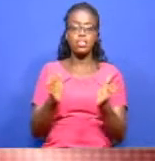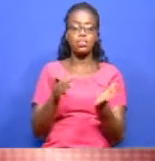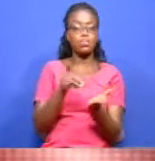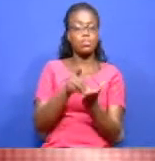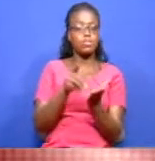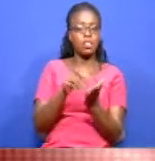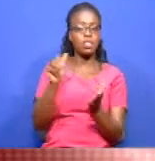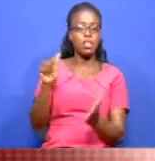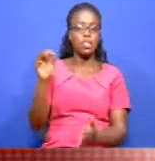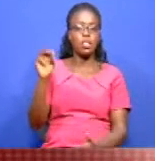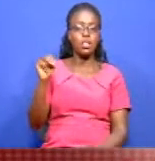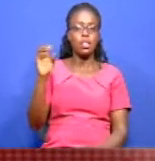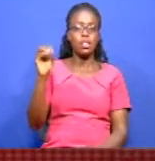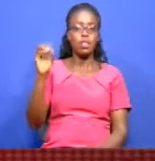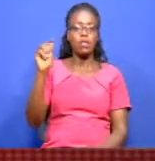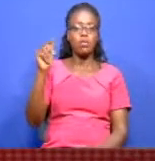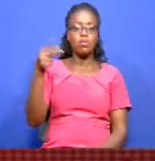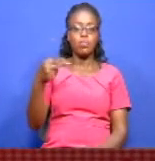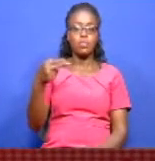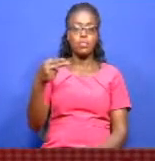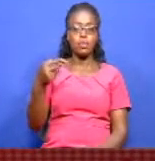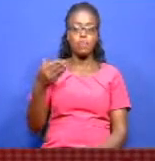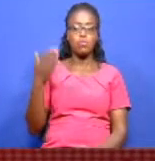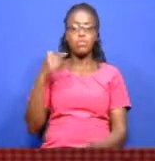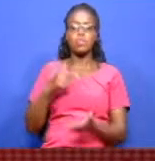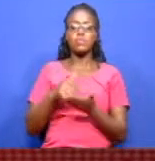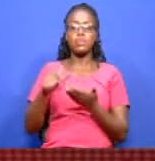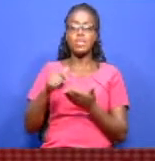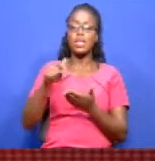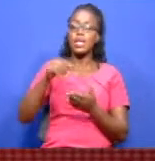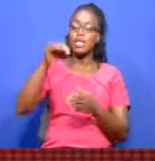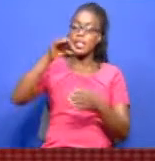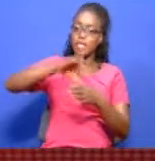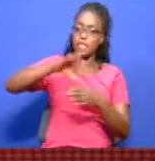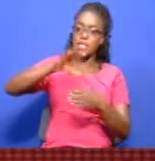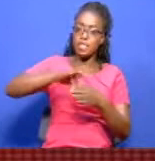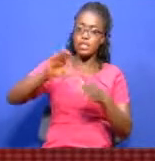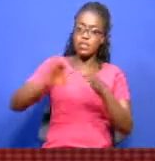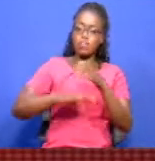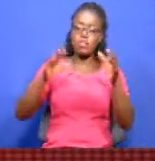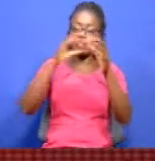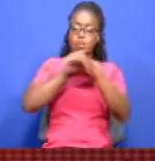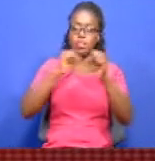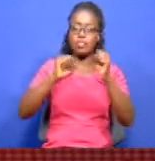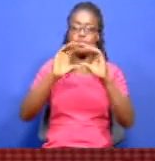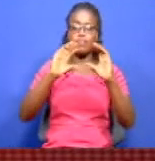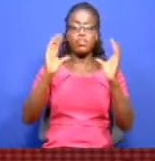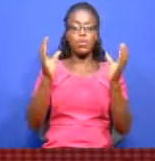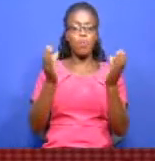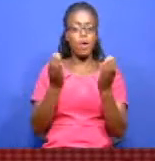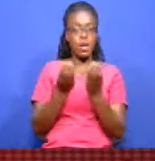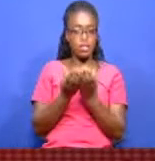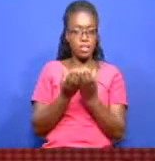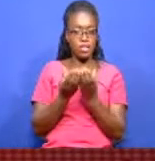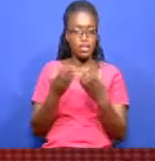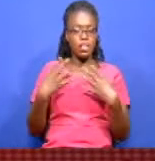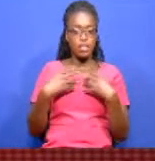Amoth, who this past week was elected Vice President of the World Health Organization.